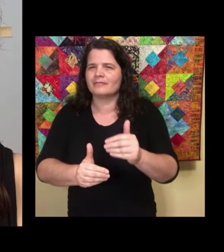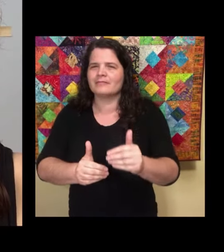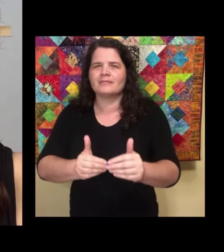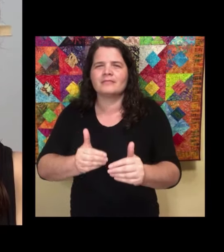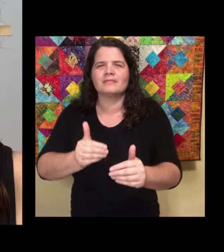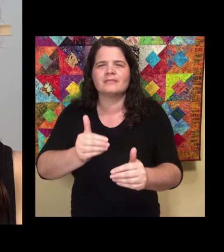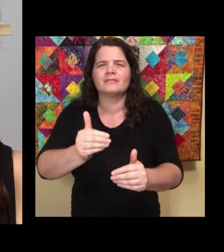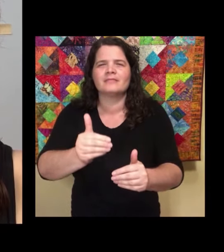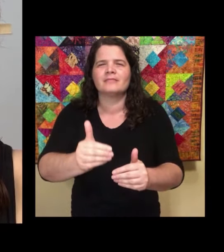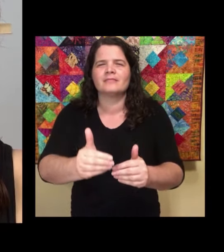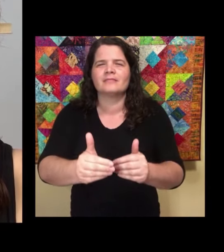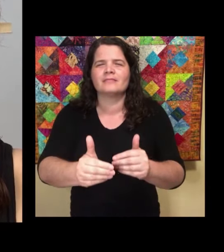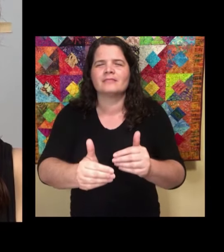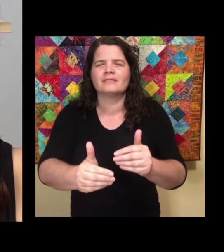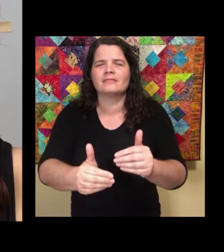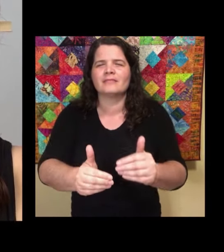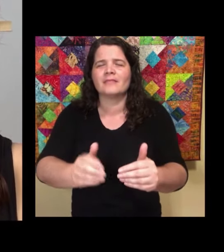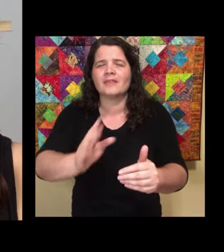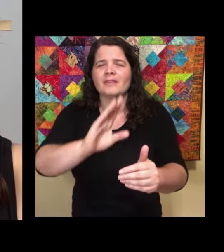forward.